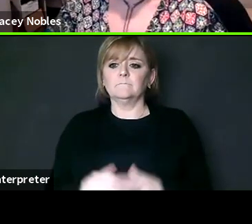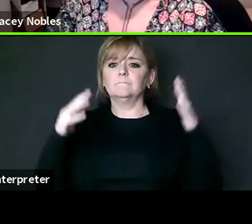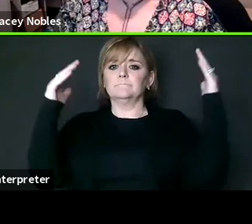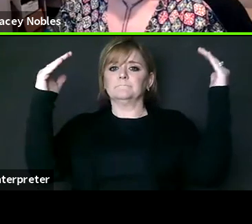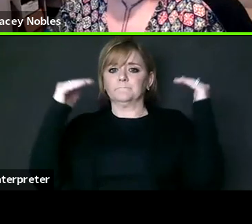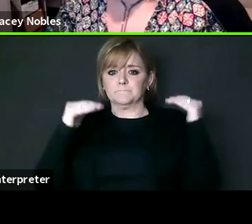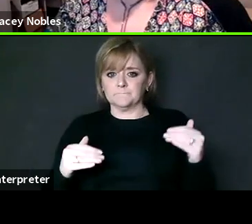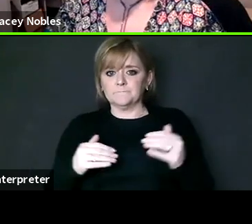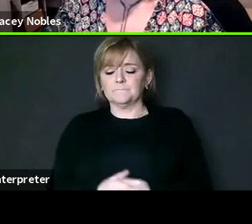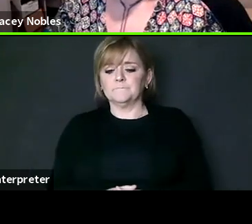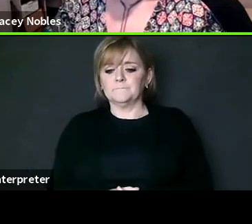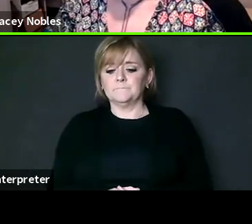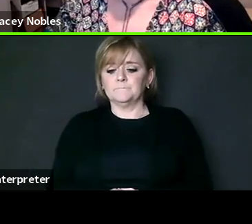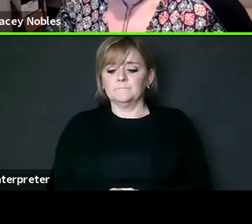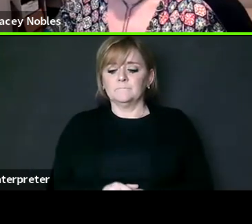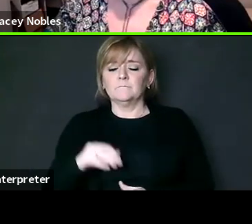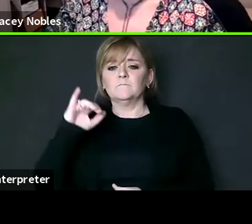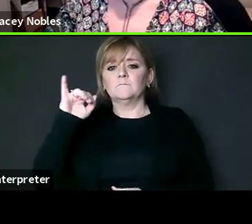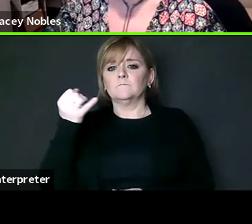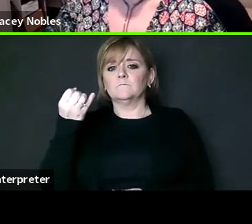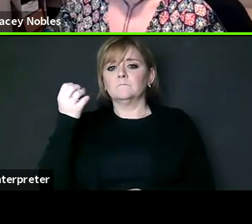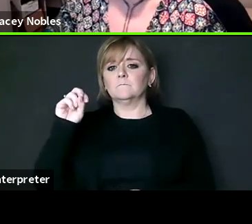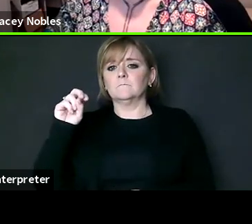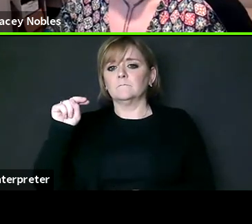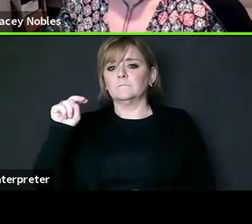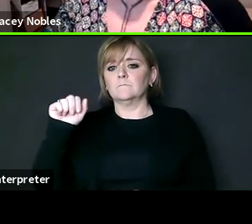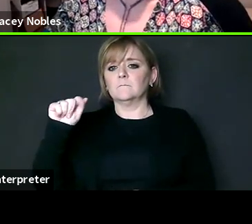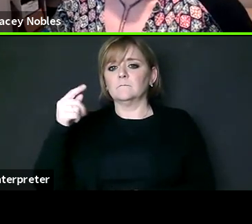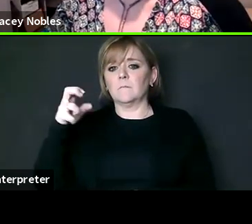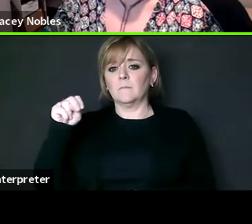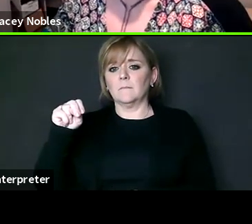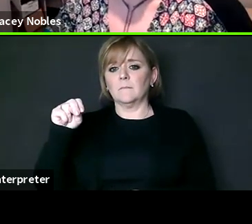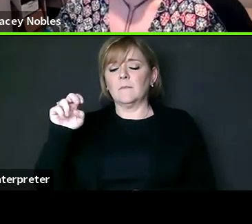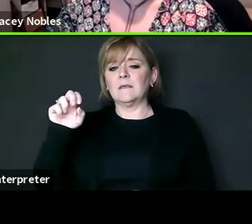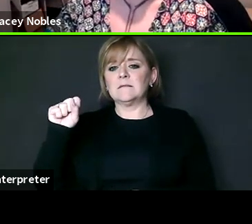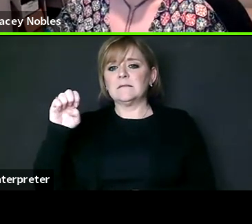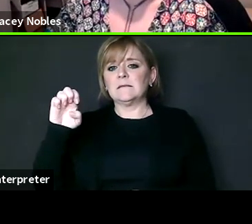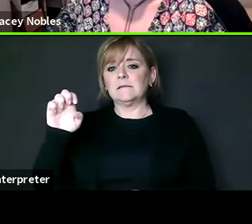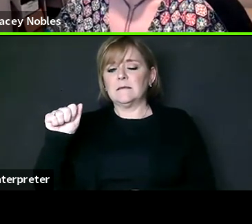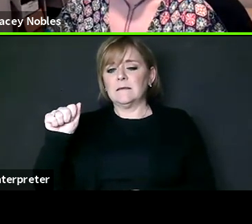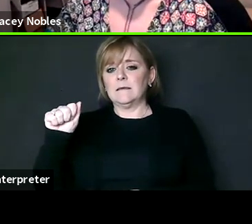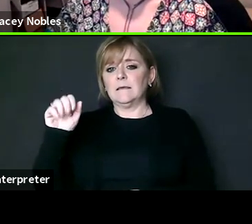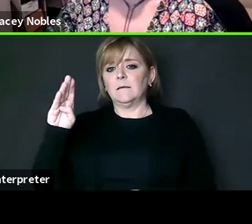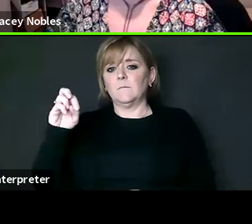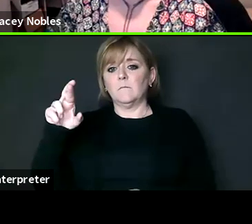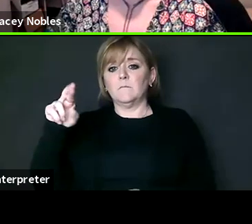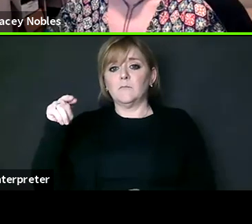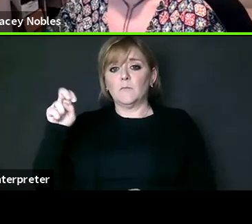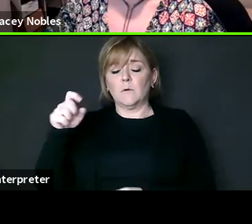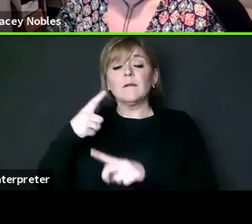Next question will be Jonathan Seaborn from Texas Tech Public Media.